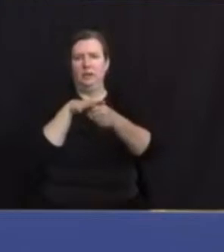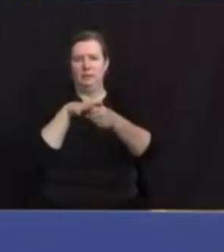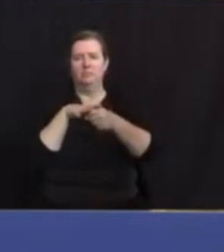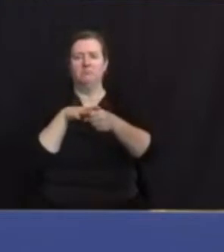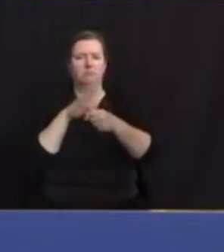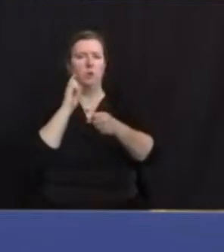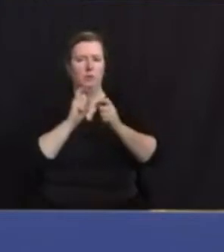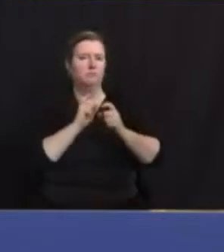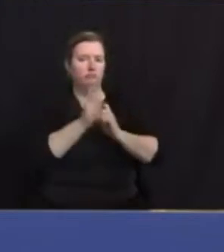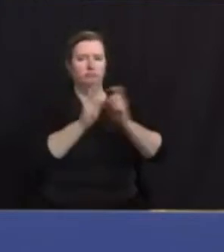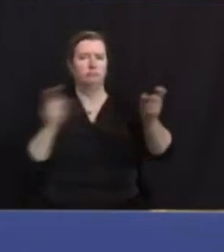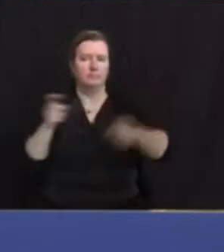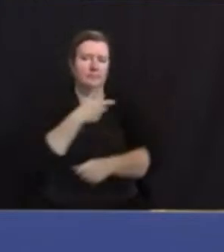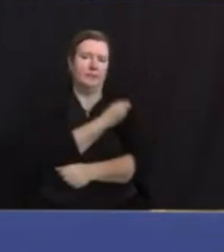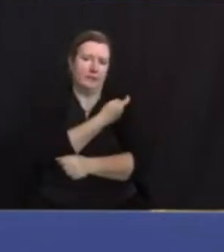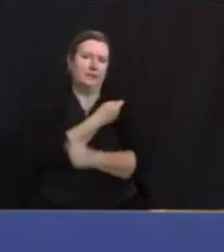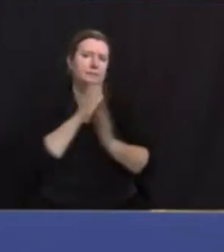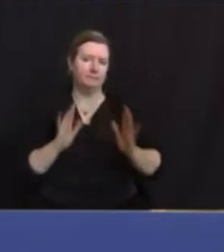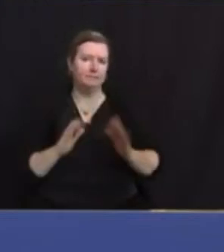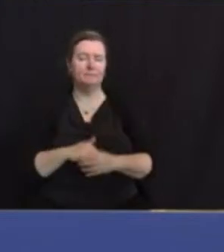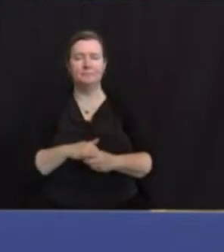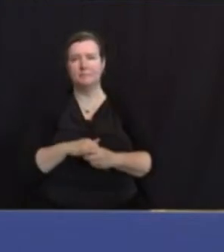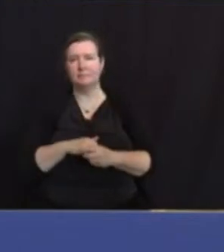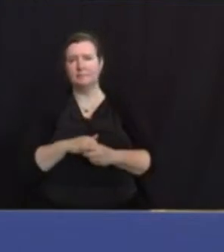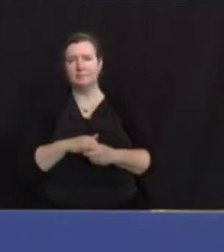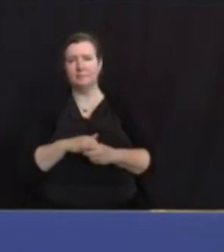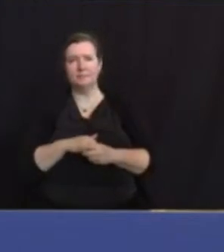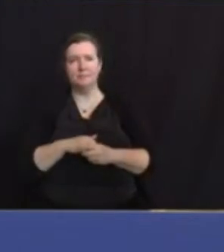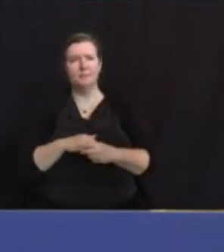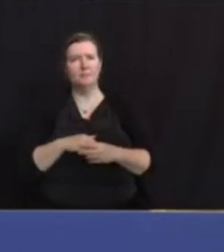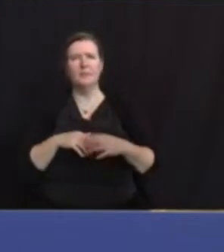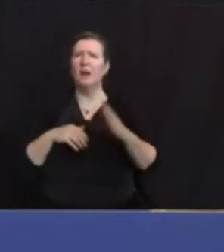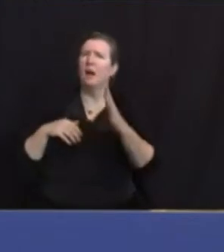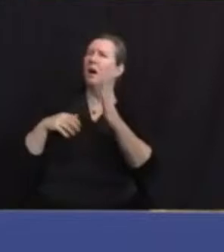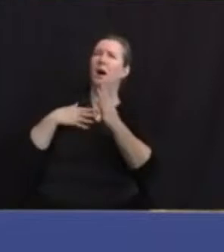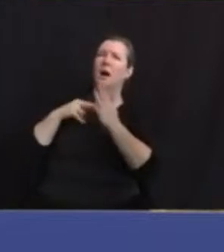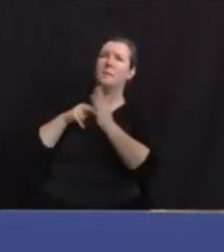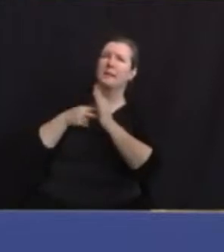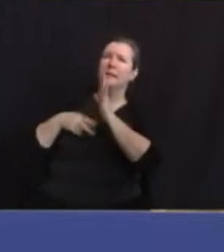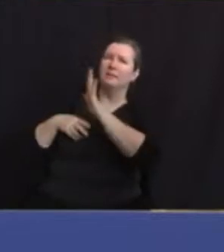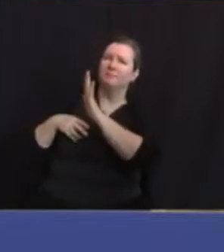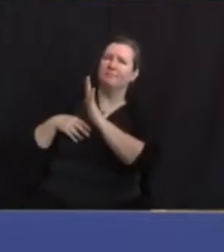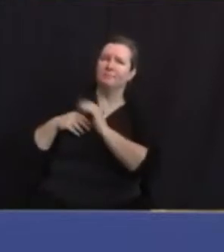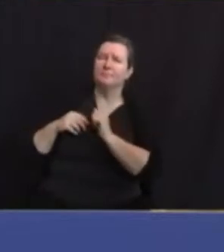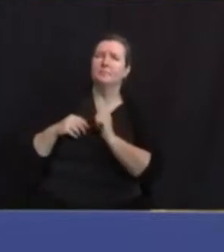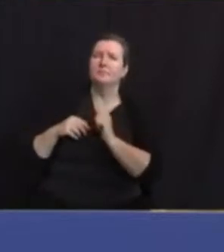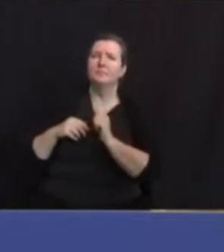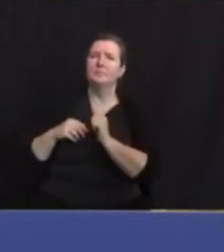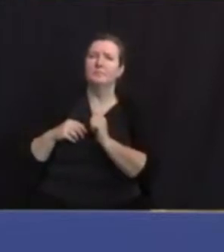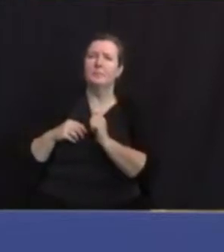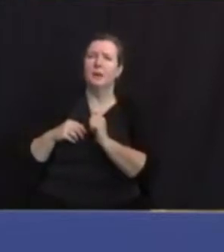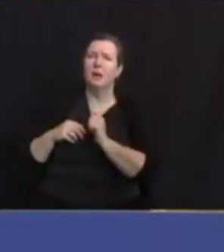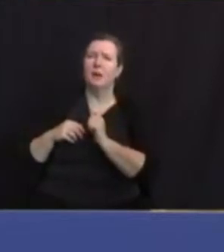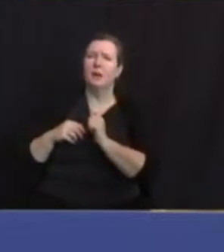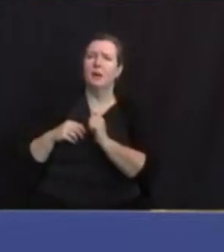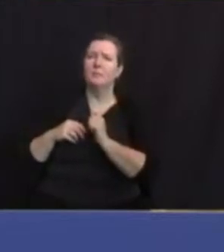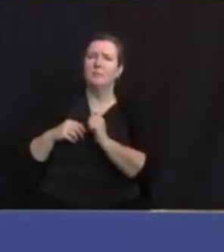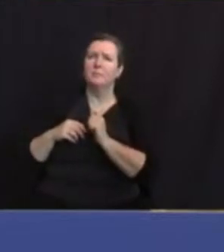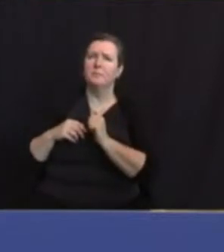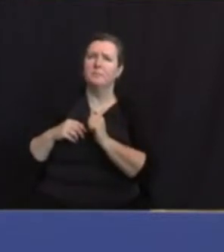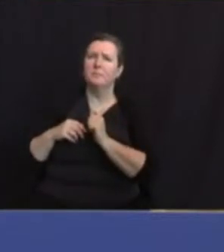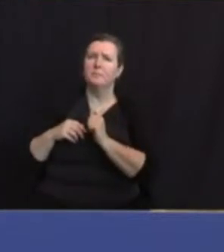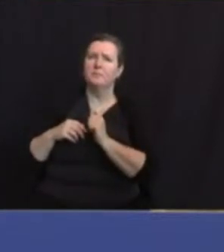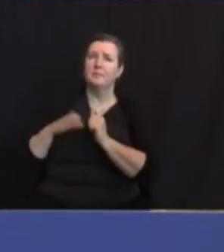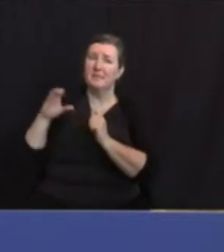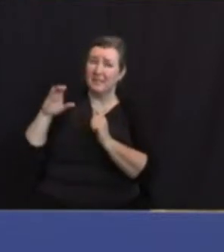We didn't hit this, by the way, earlier, but I meant to, so allow me to just say the following. Remember, this is, again, putting CVS, Rite